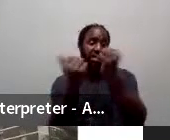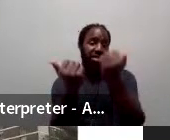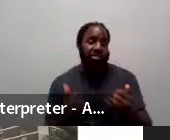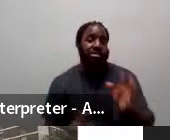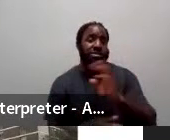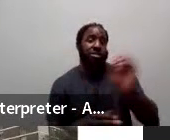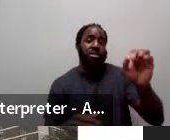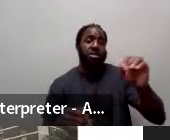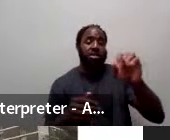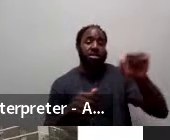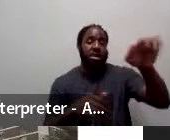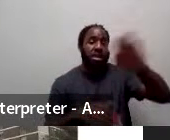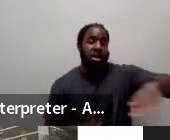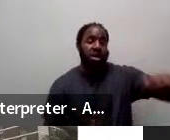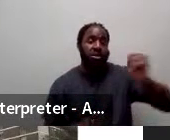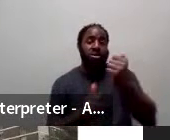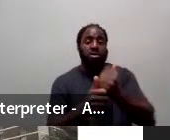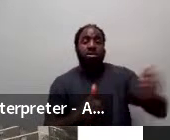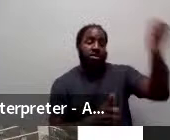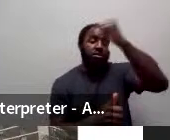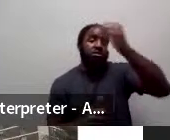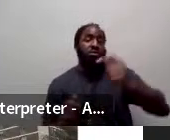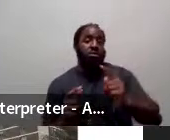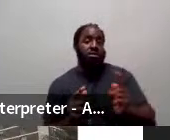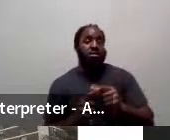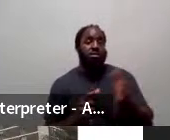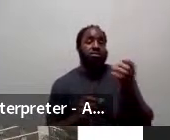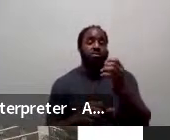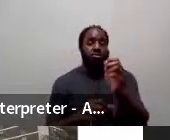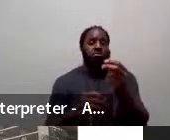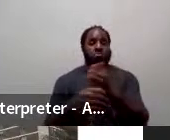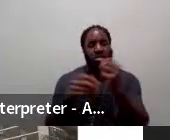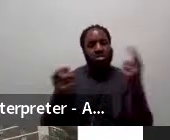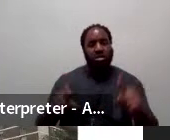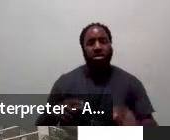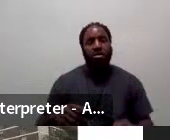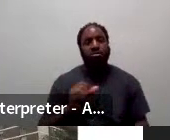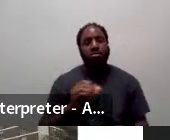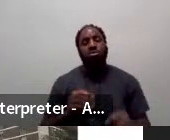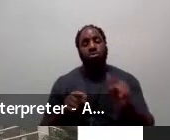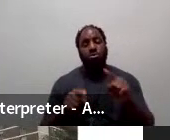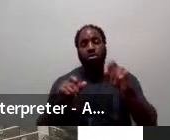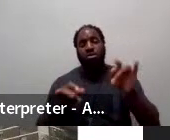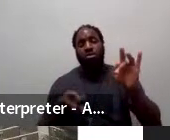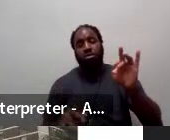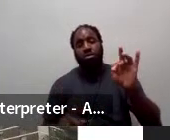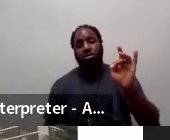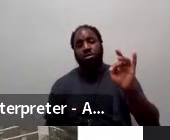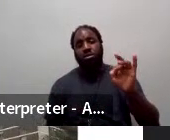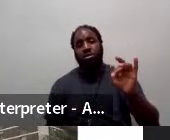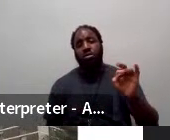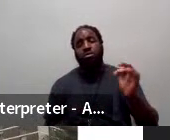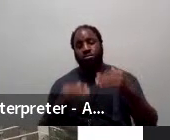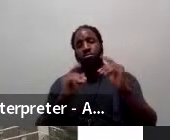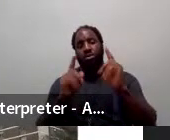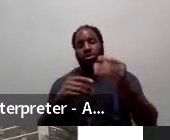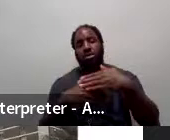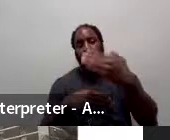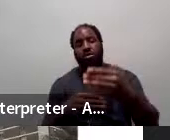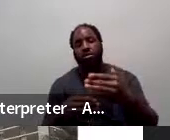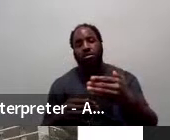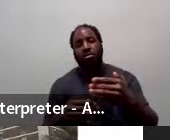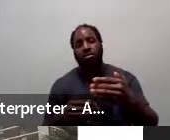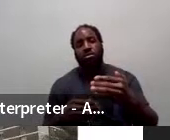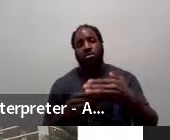area stakeholders to bring to life a vision for the plaza. So if you could click on the slide. So here,